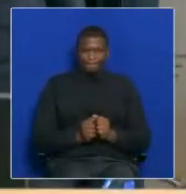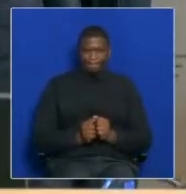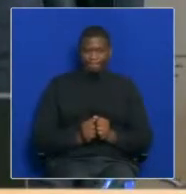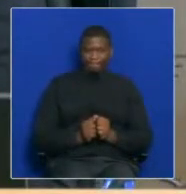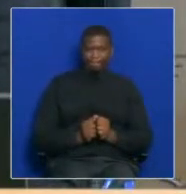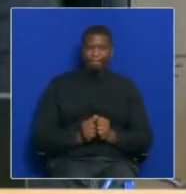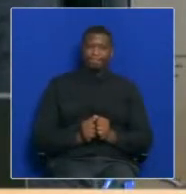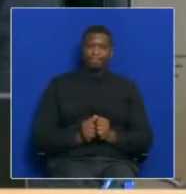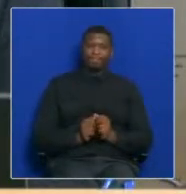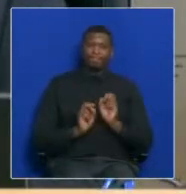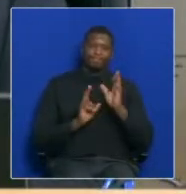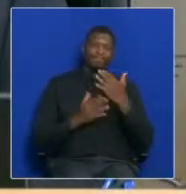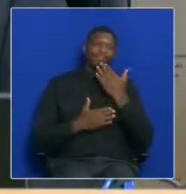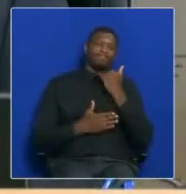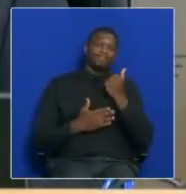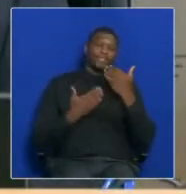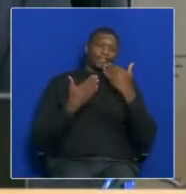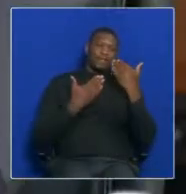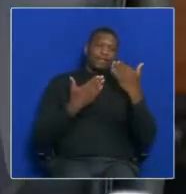please, thank you.